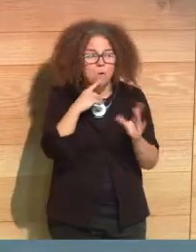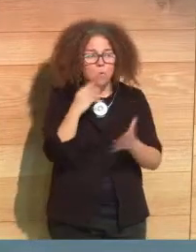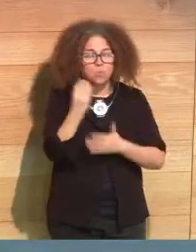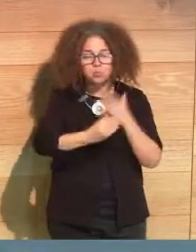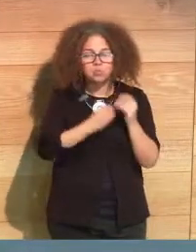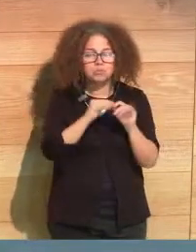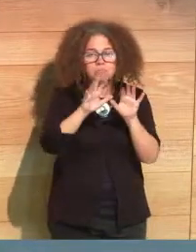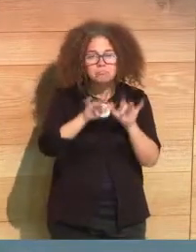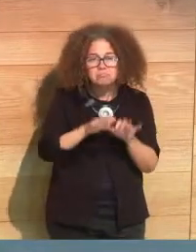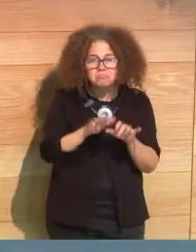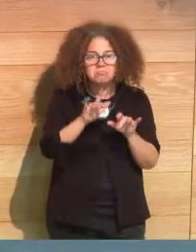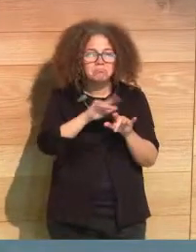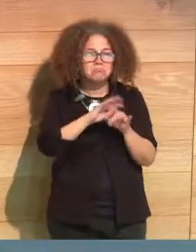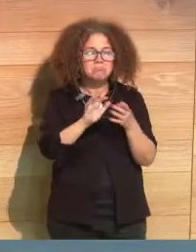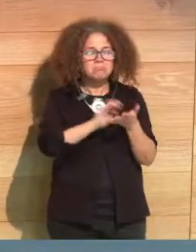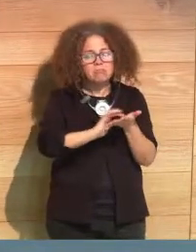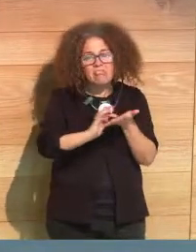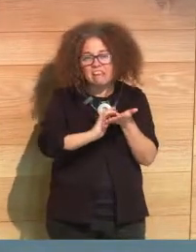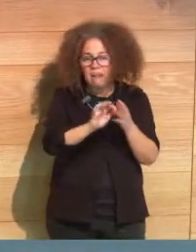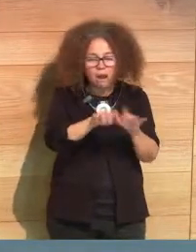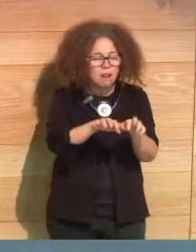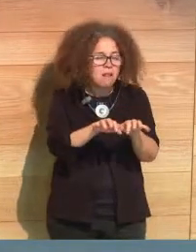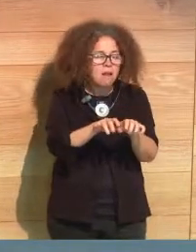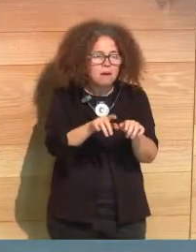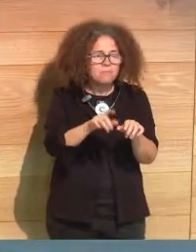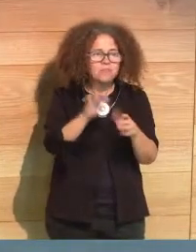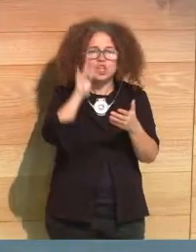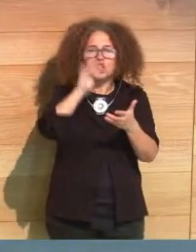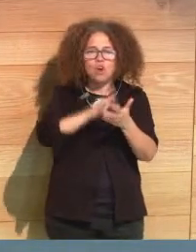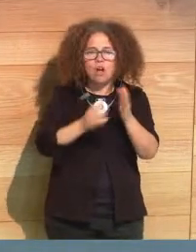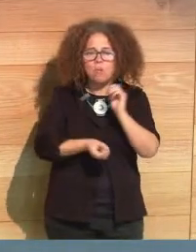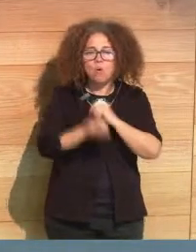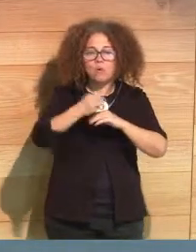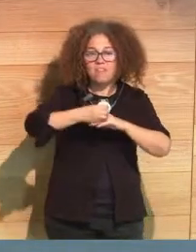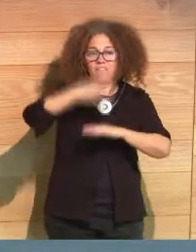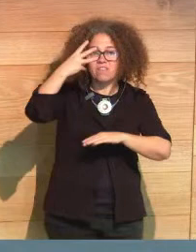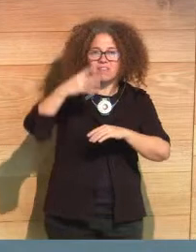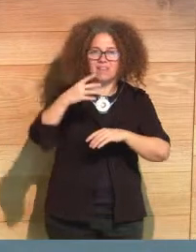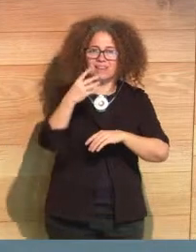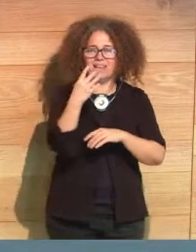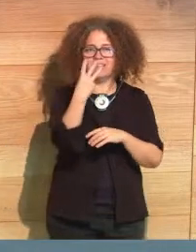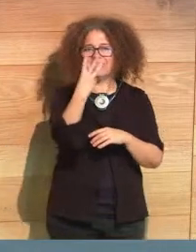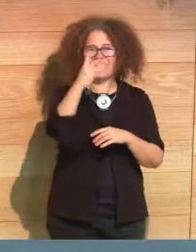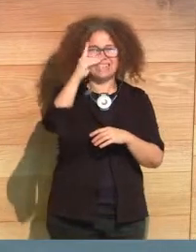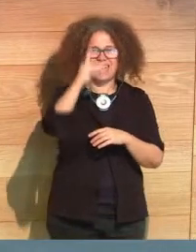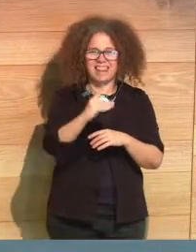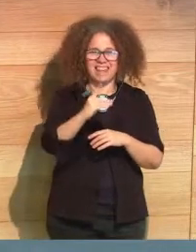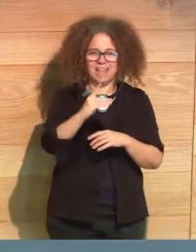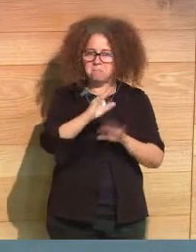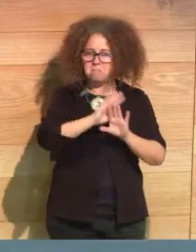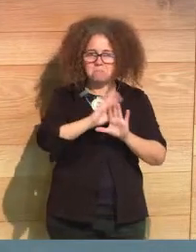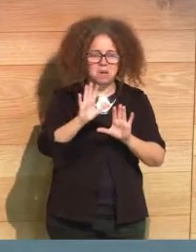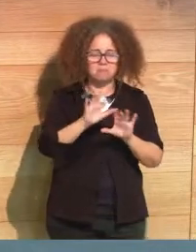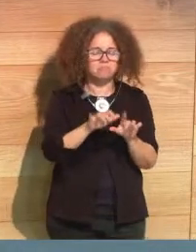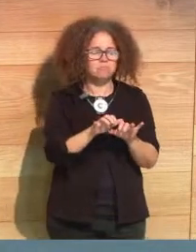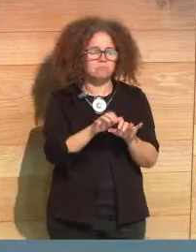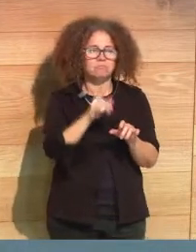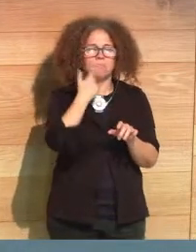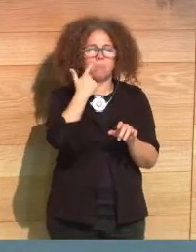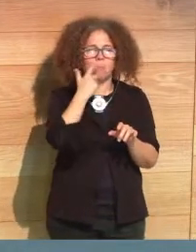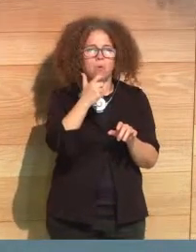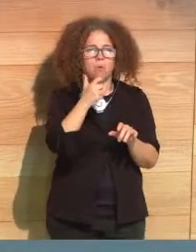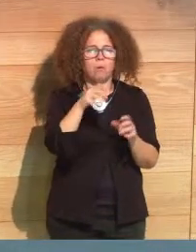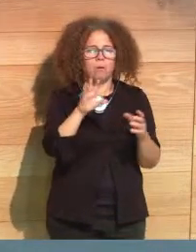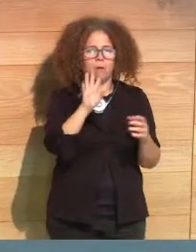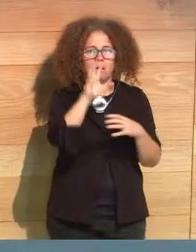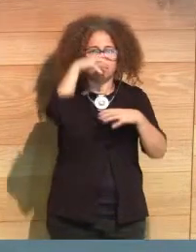of a building, and you reproject this 3D scan, and then you realize that when you move the 3D objects,